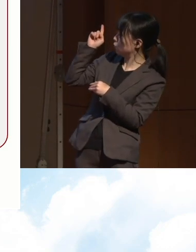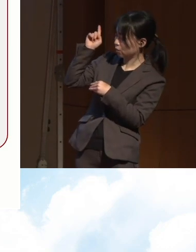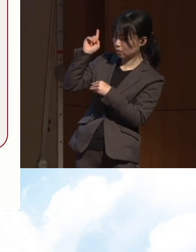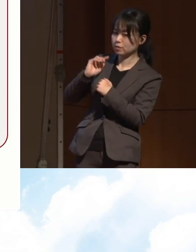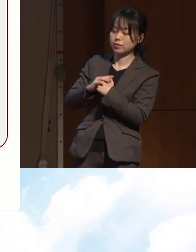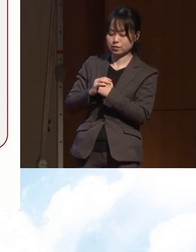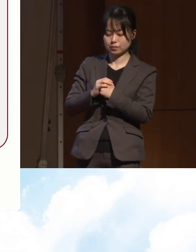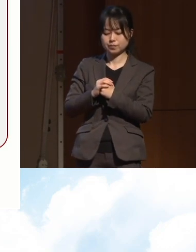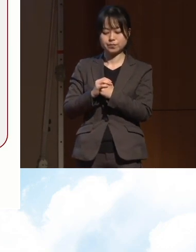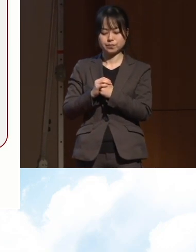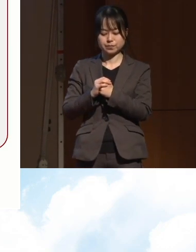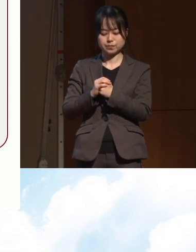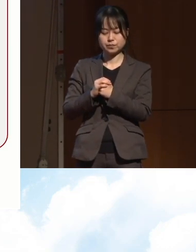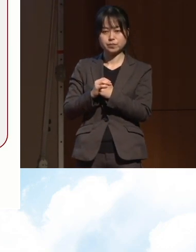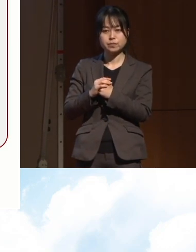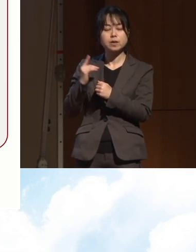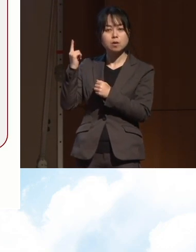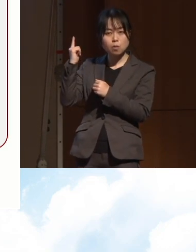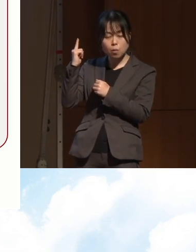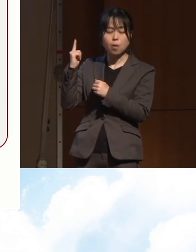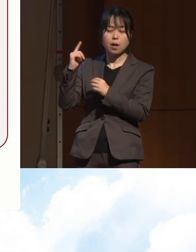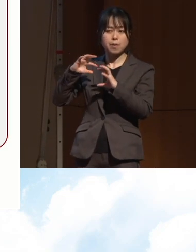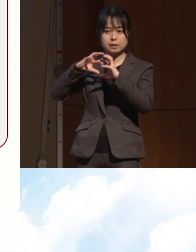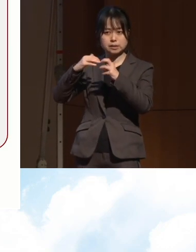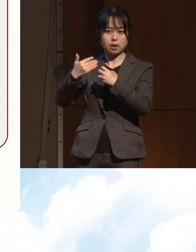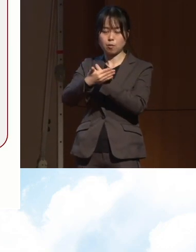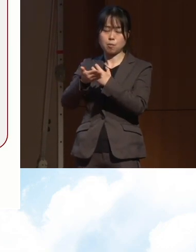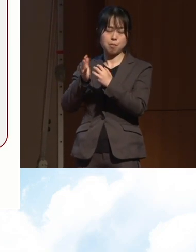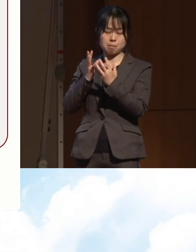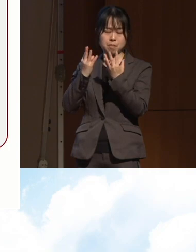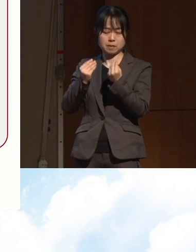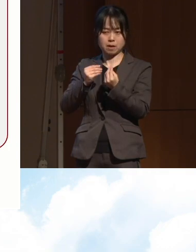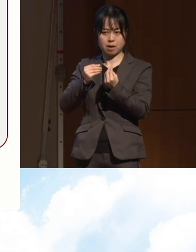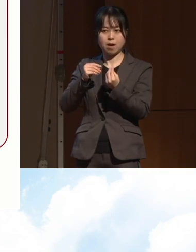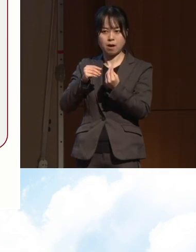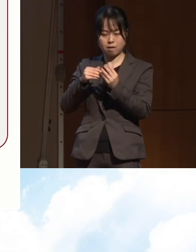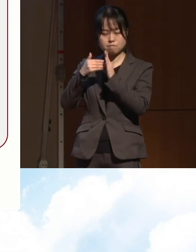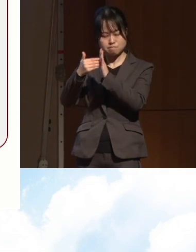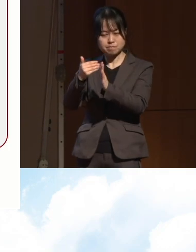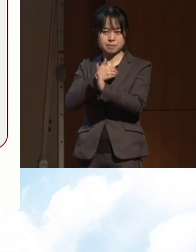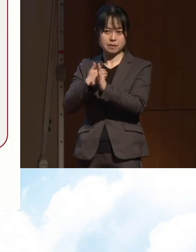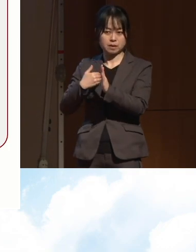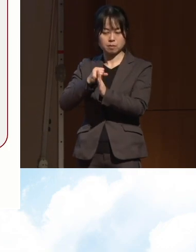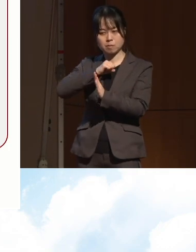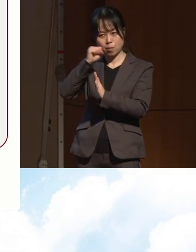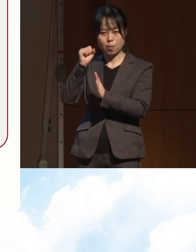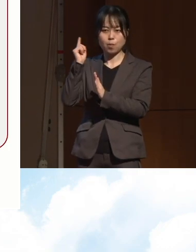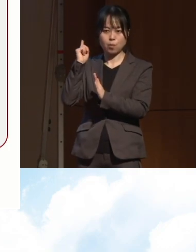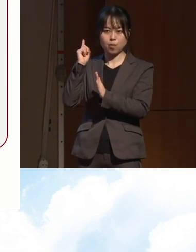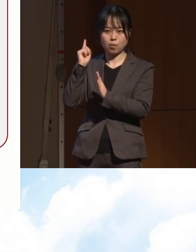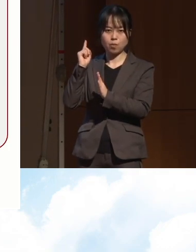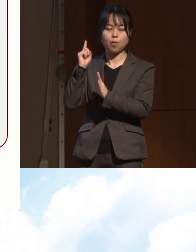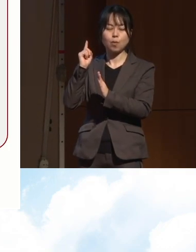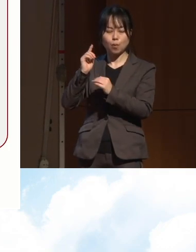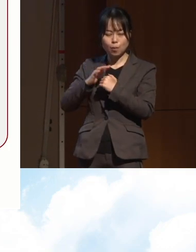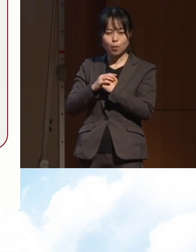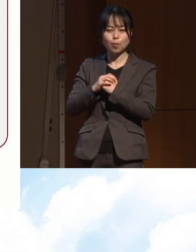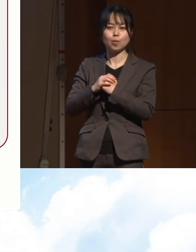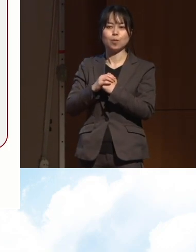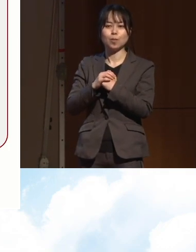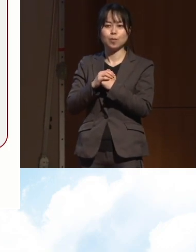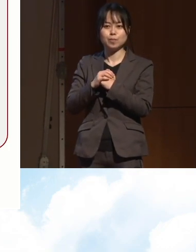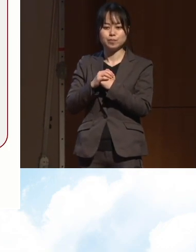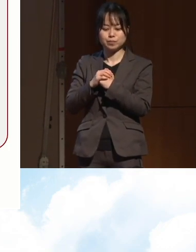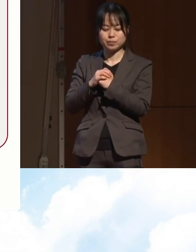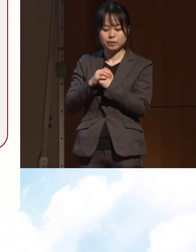saving the world, I'd like to say, without being too dramatic, but it really was the mRNA vaccines that controlled